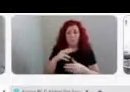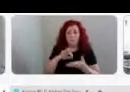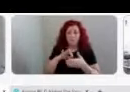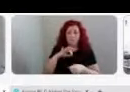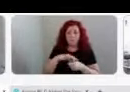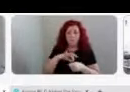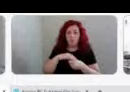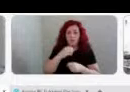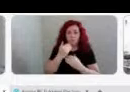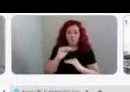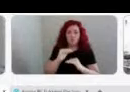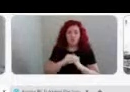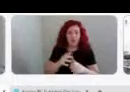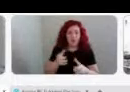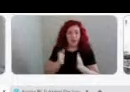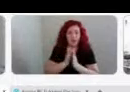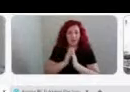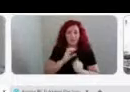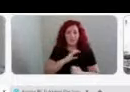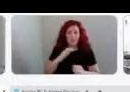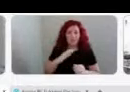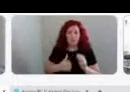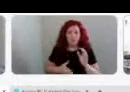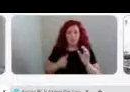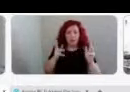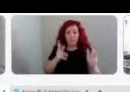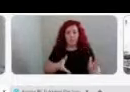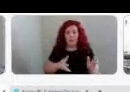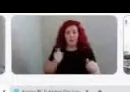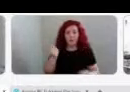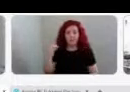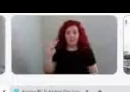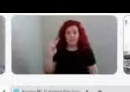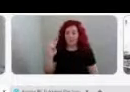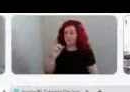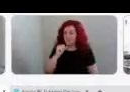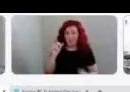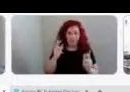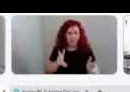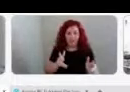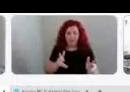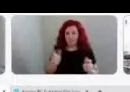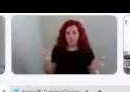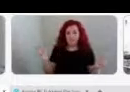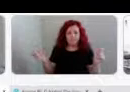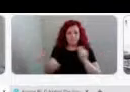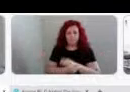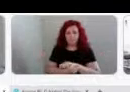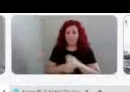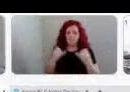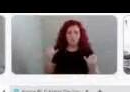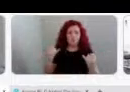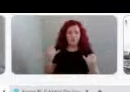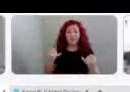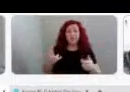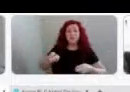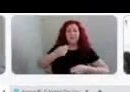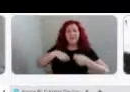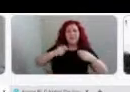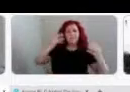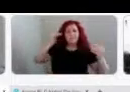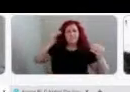i asked this commission to abandon ld 17 as as currently proposed in the draft plan instead please give serious